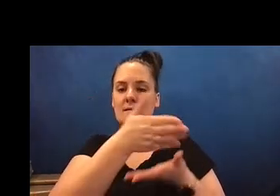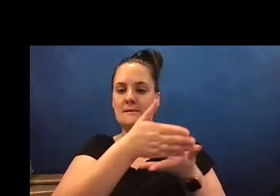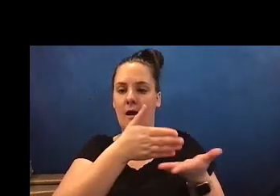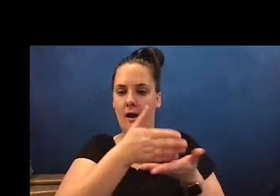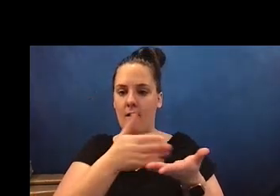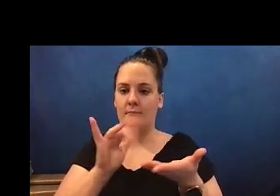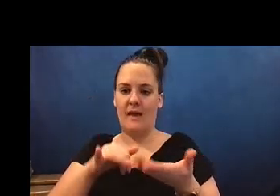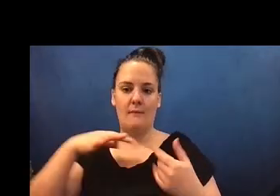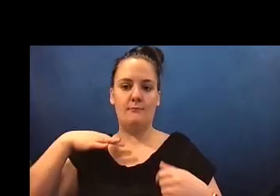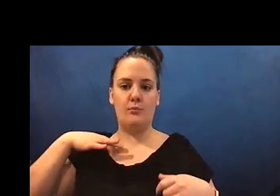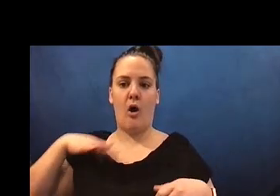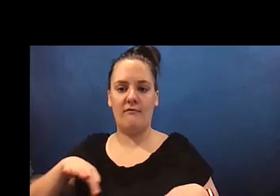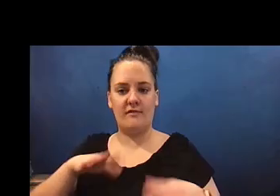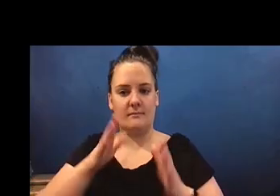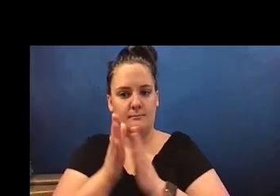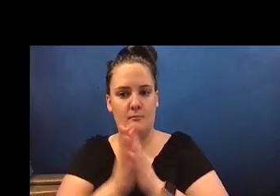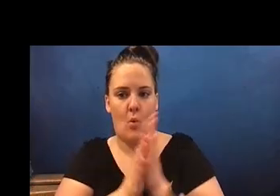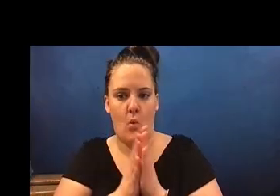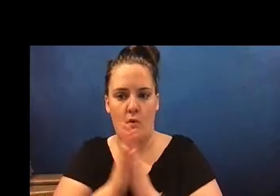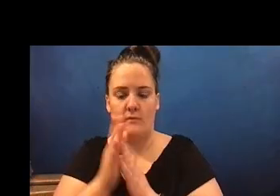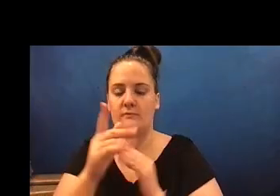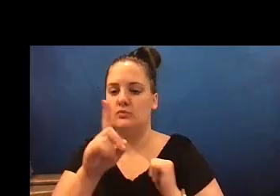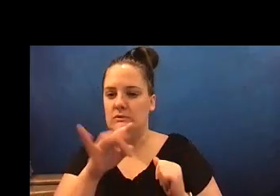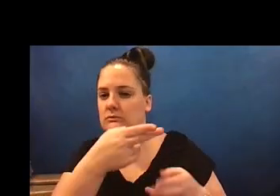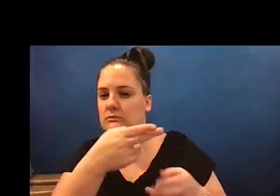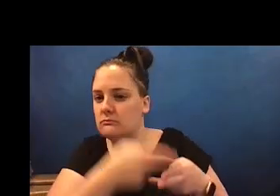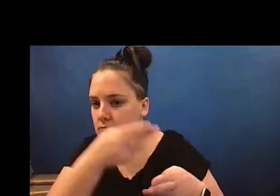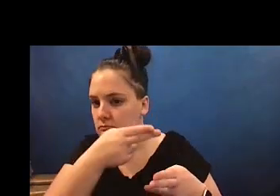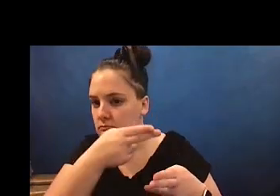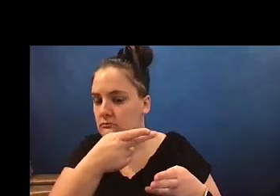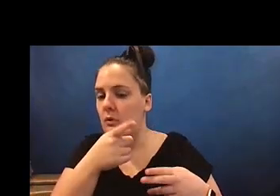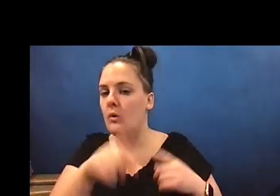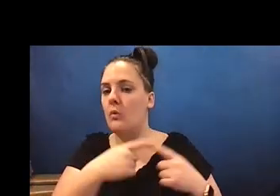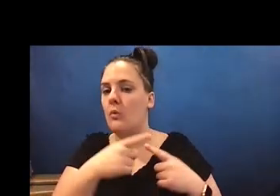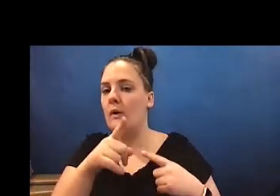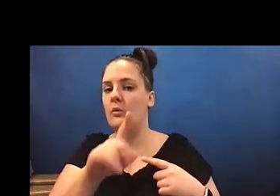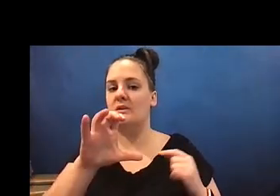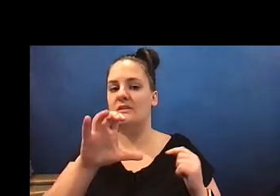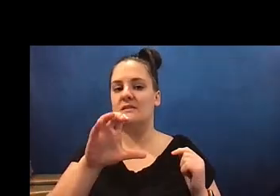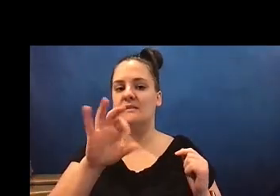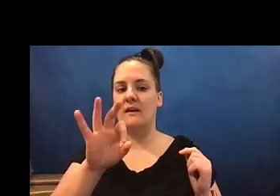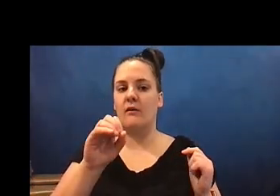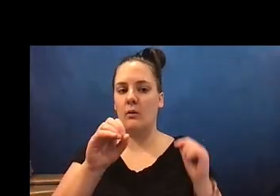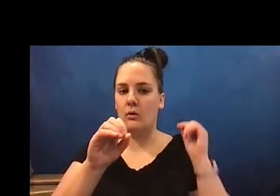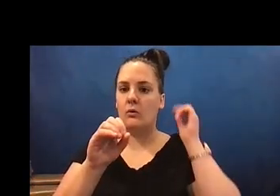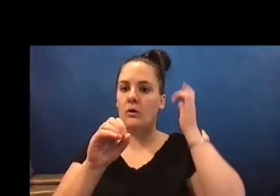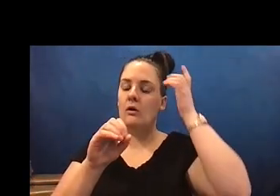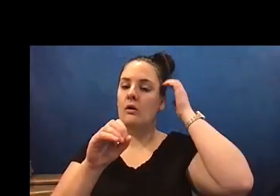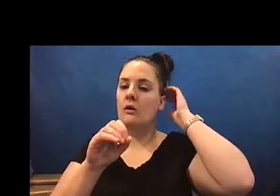perhaps were referring to when you started talking, when your chief medical officer started talking about,